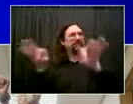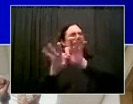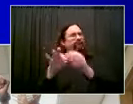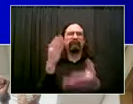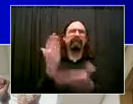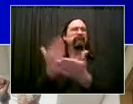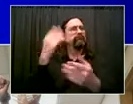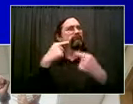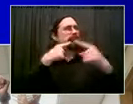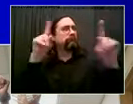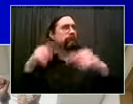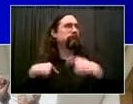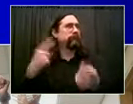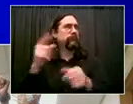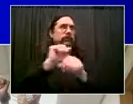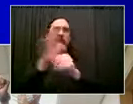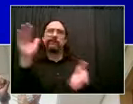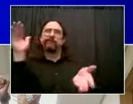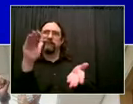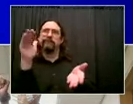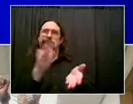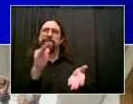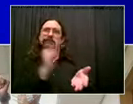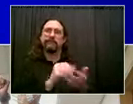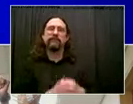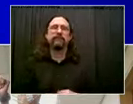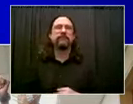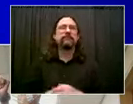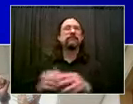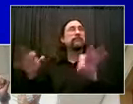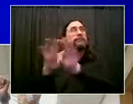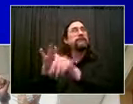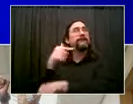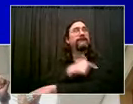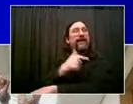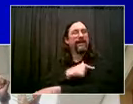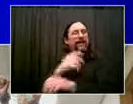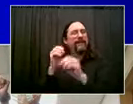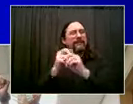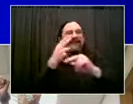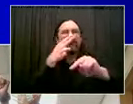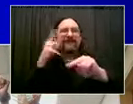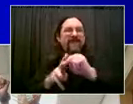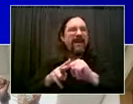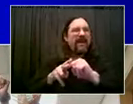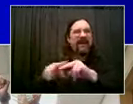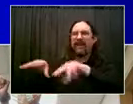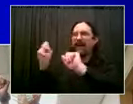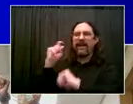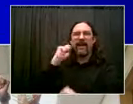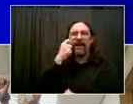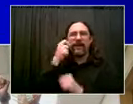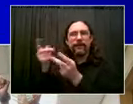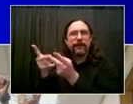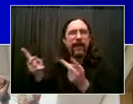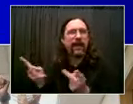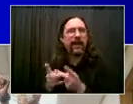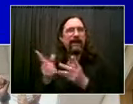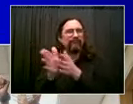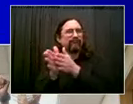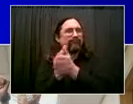update. More and more incentives available. Anyone who likes the incentives you've heard about already, if you